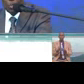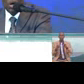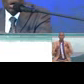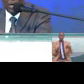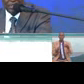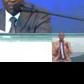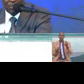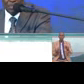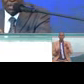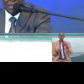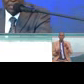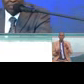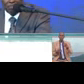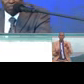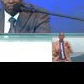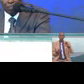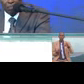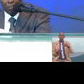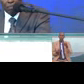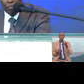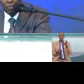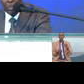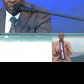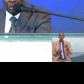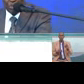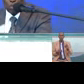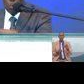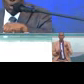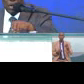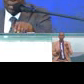at John chapter 1. John